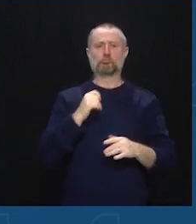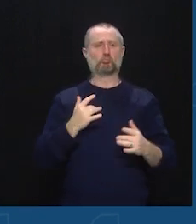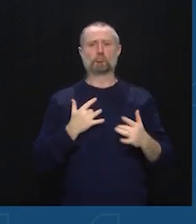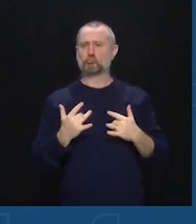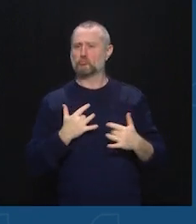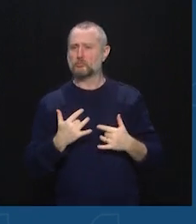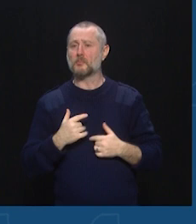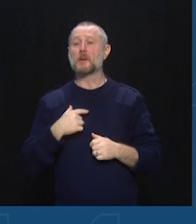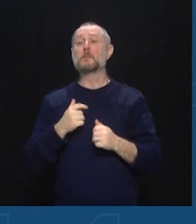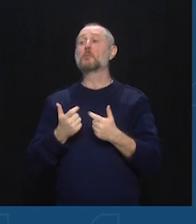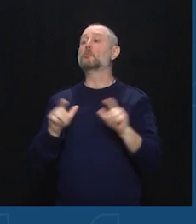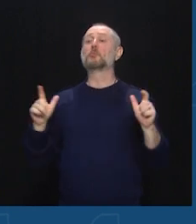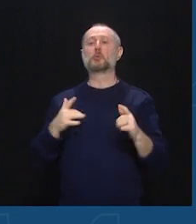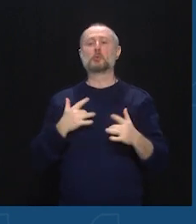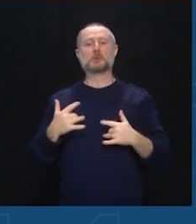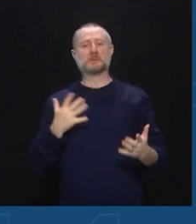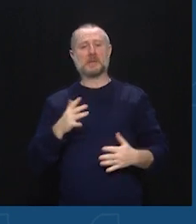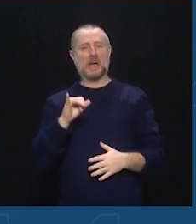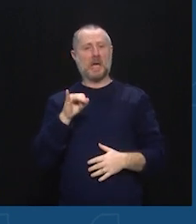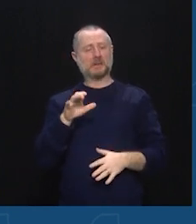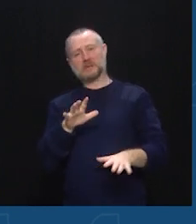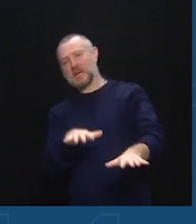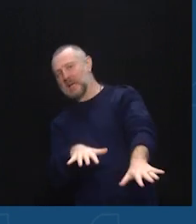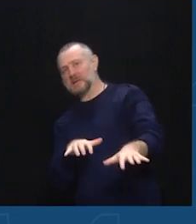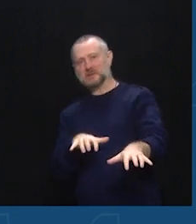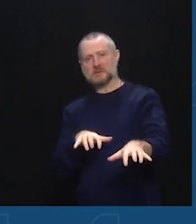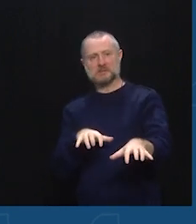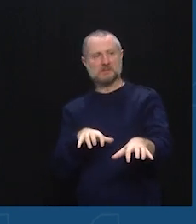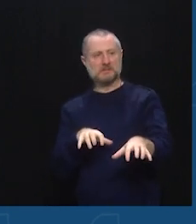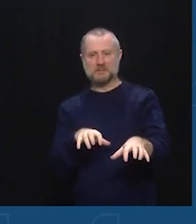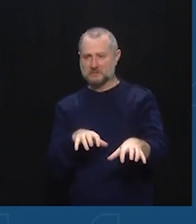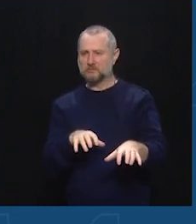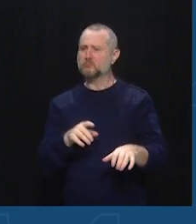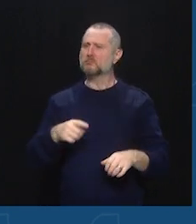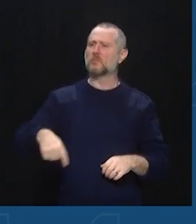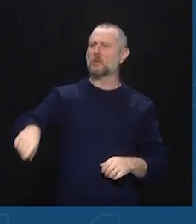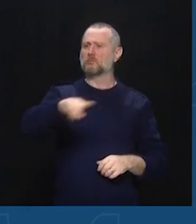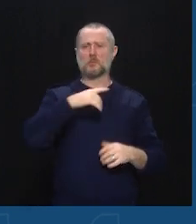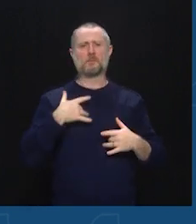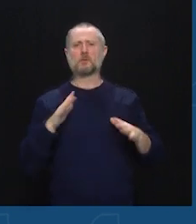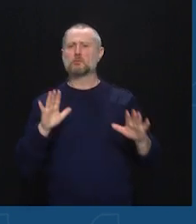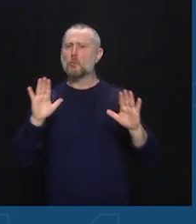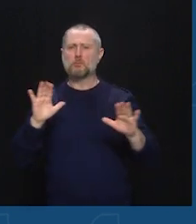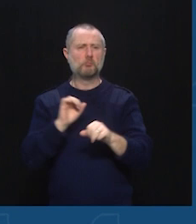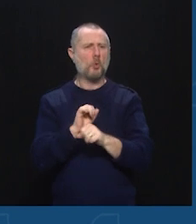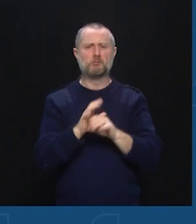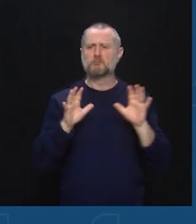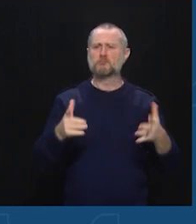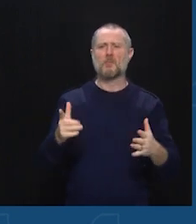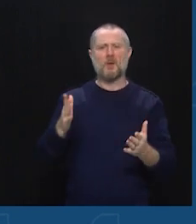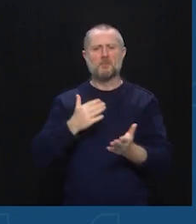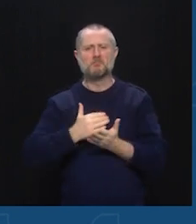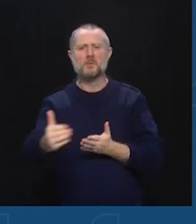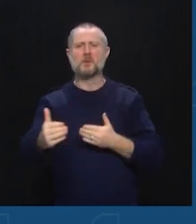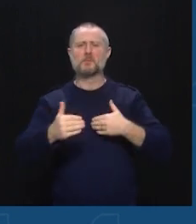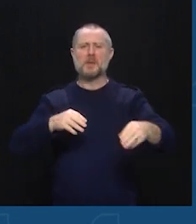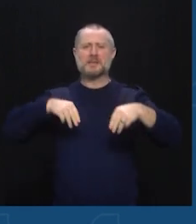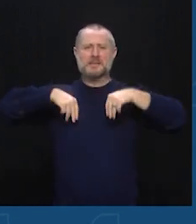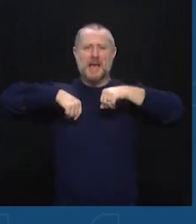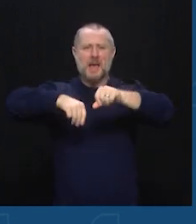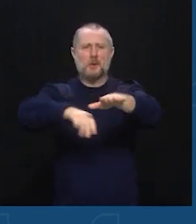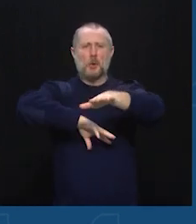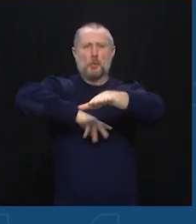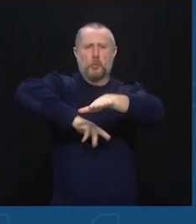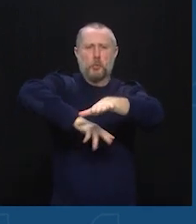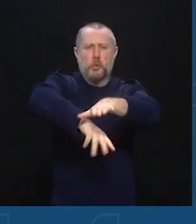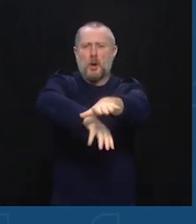roads. The challenge is that, yes, we have a magnificent crew of individuals who know how to salt the roads in advance to stop